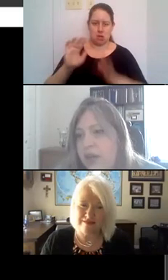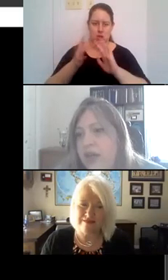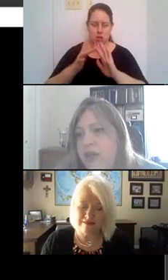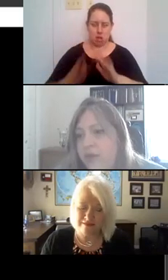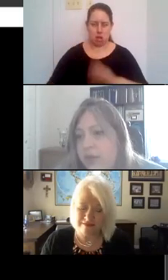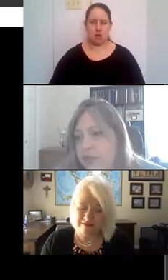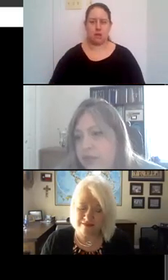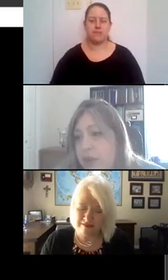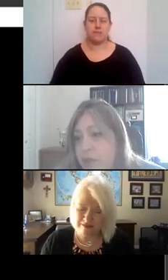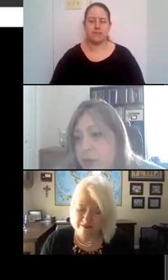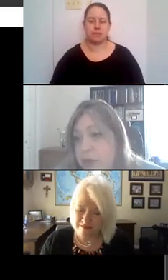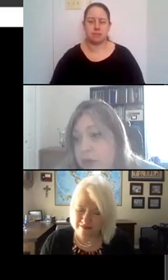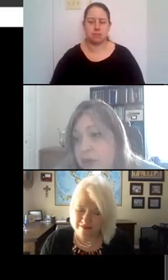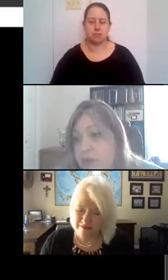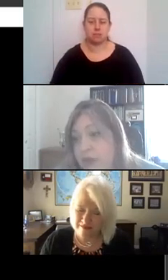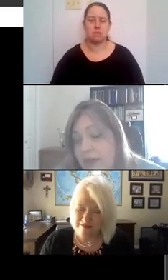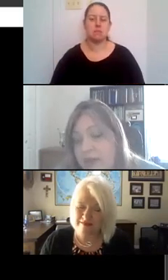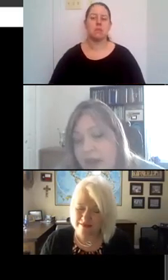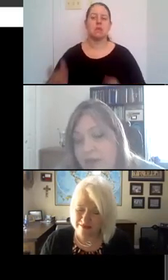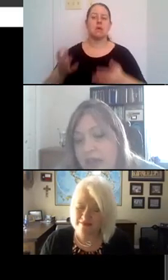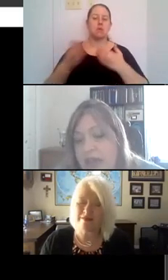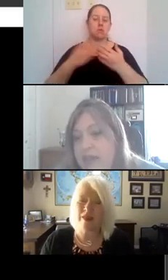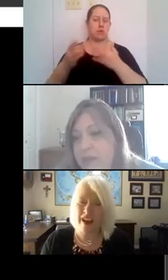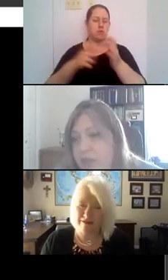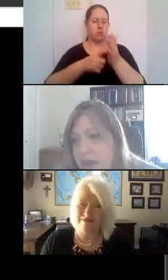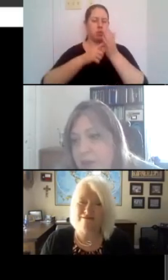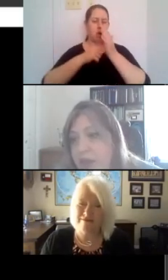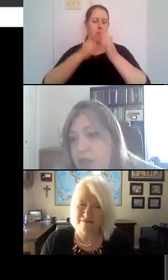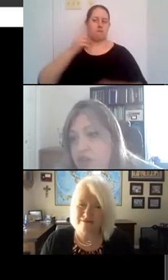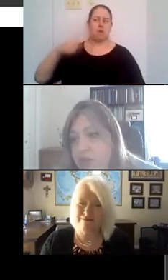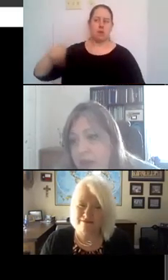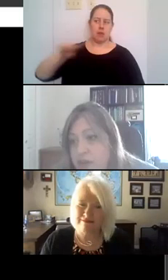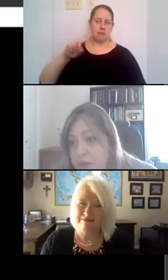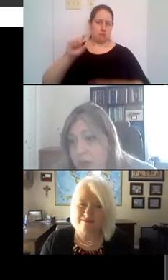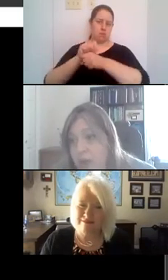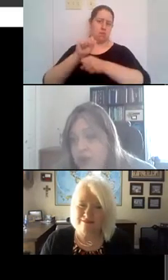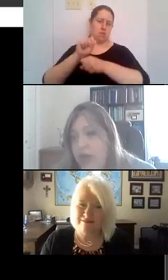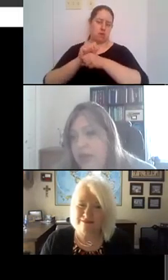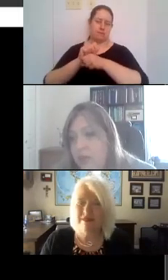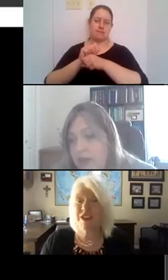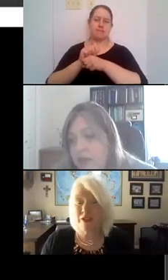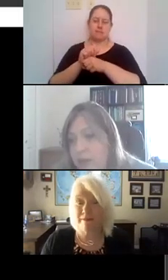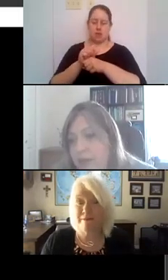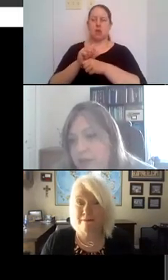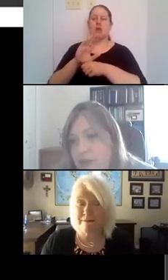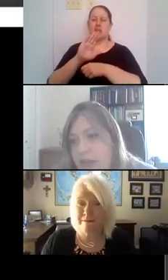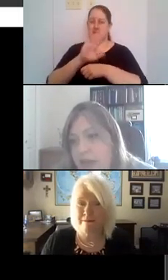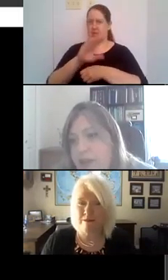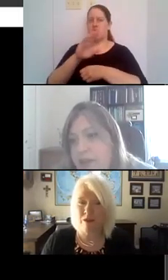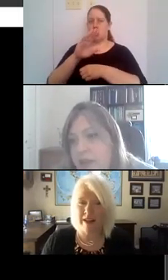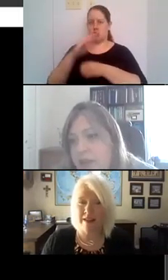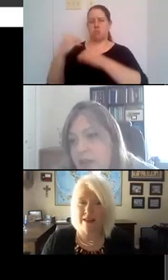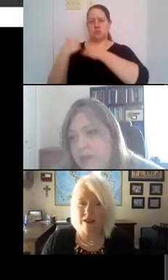required for them to go out to work. So they have to have it. It's up to them to do that during the week we're training. We tell them that in the first